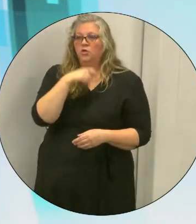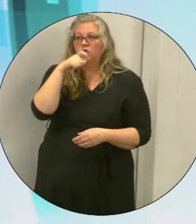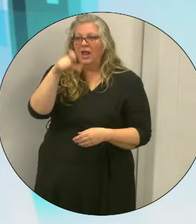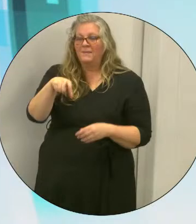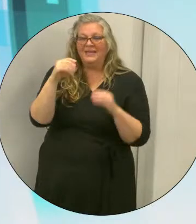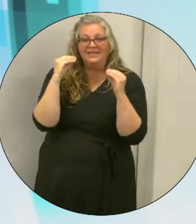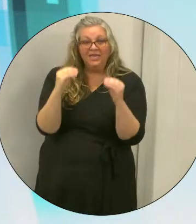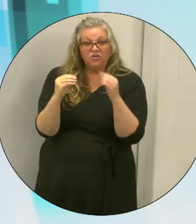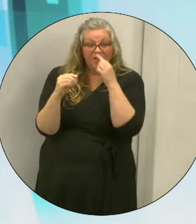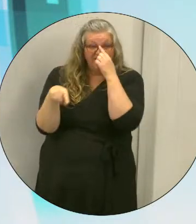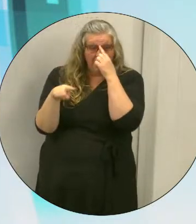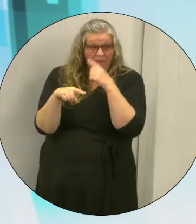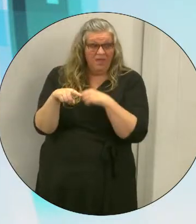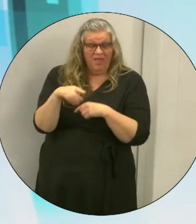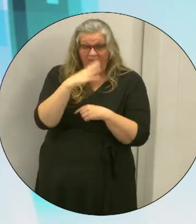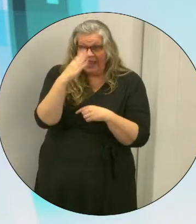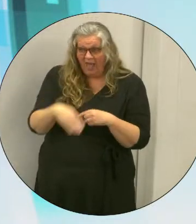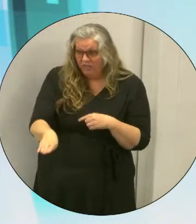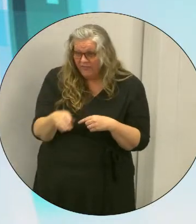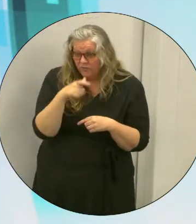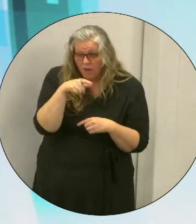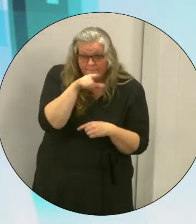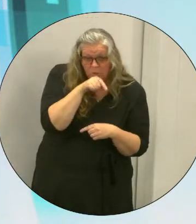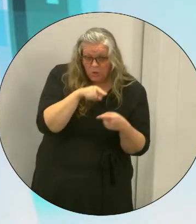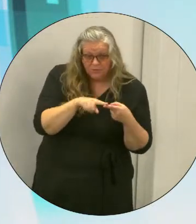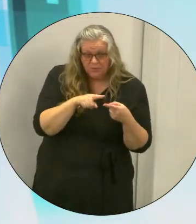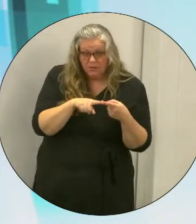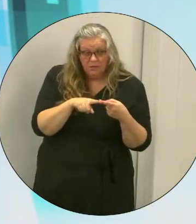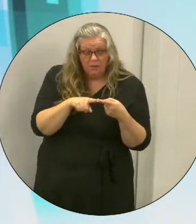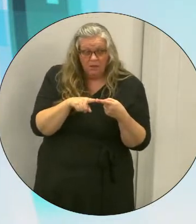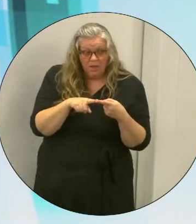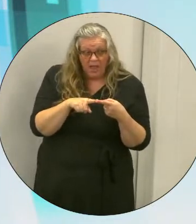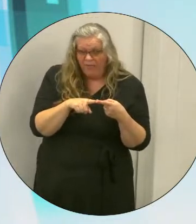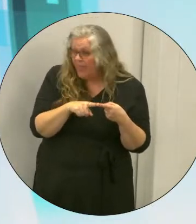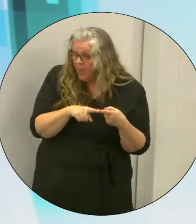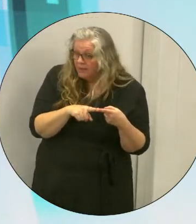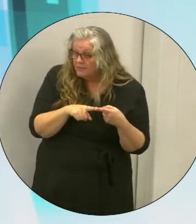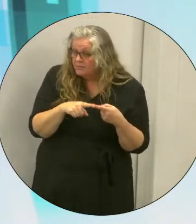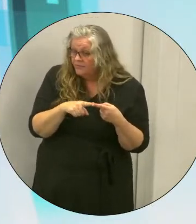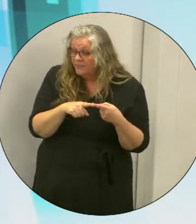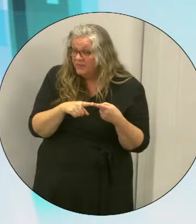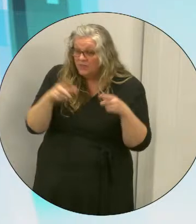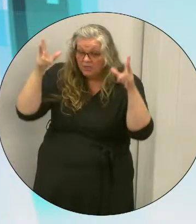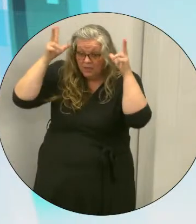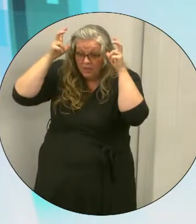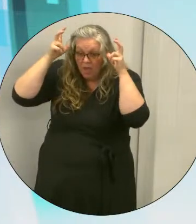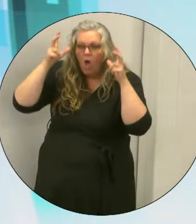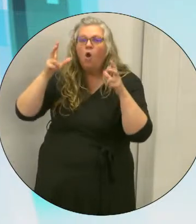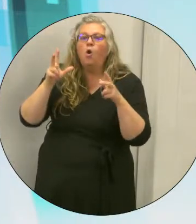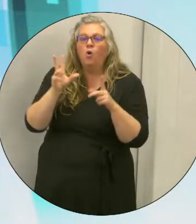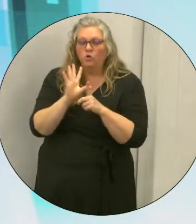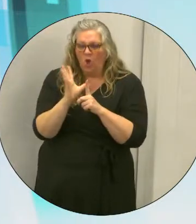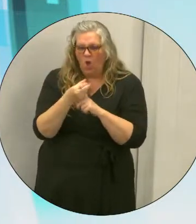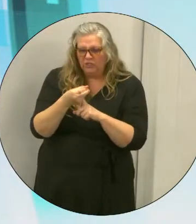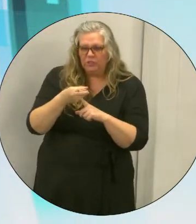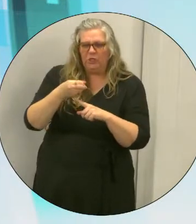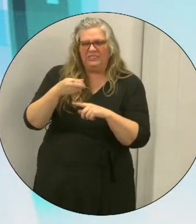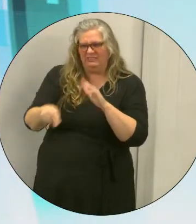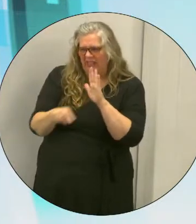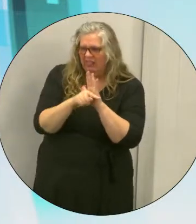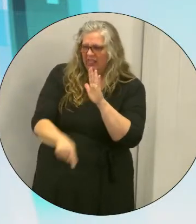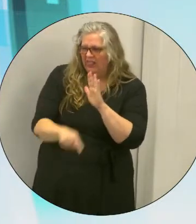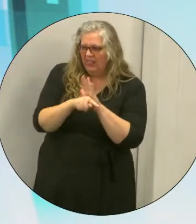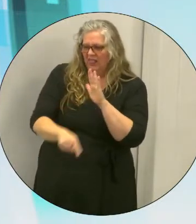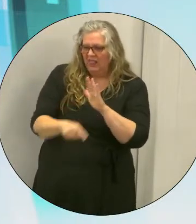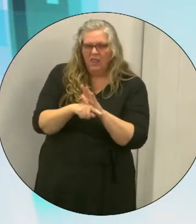teaching them that elephants aren't birds and that culture is a villain. We shouldn't be teaching them that, you know, this is